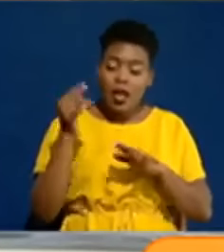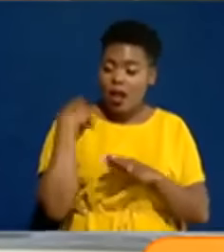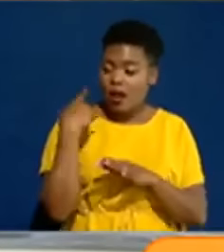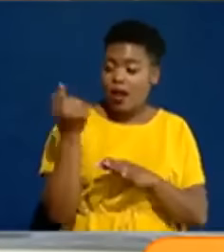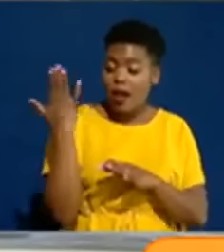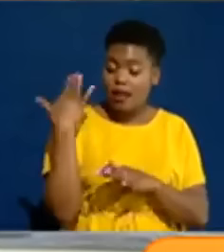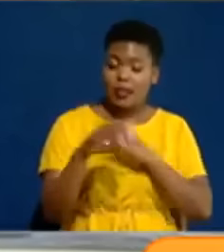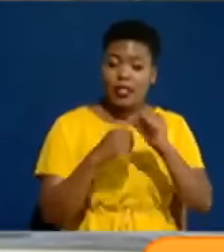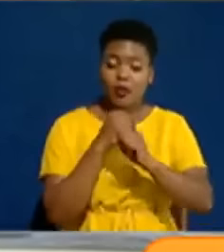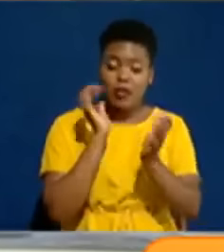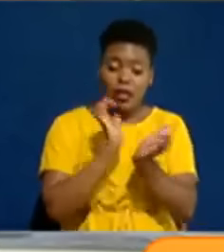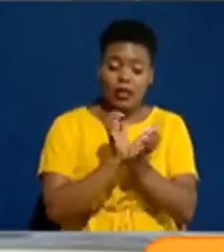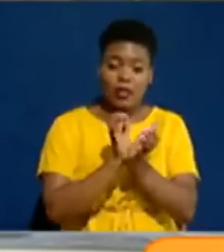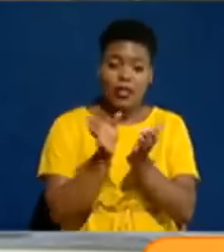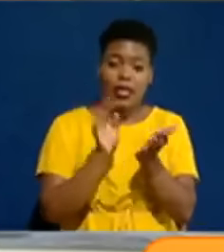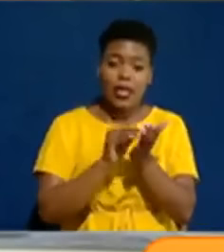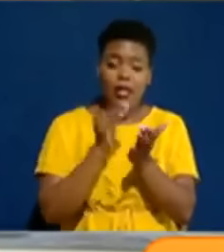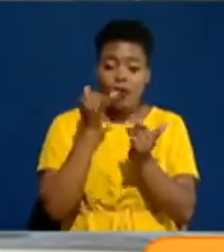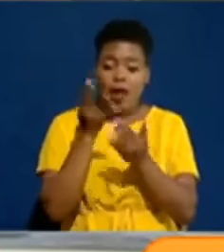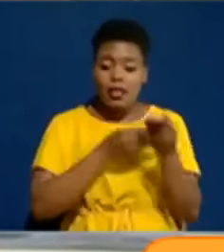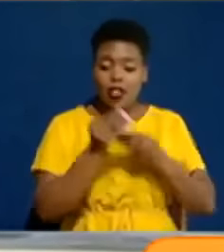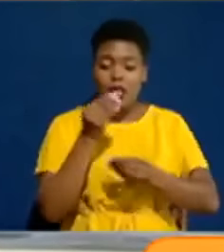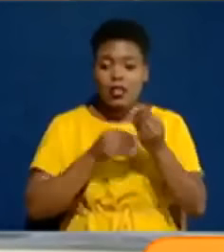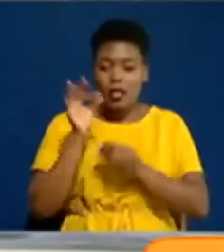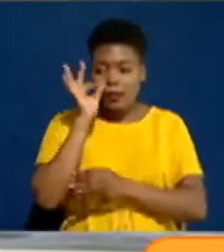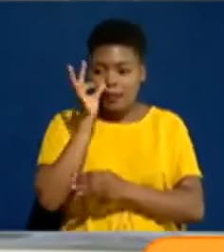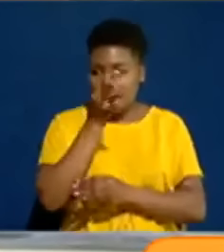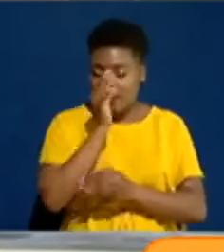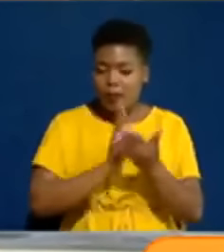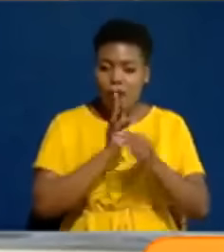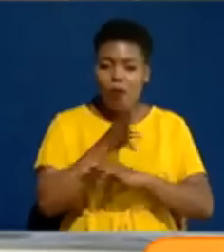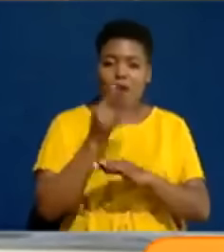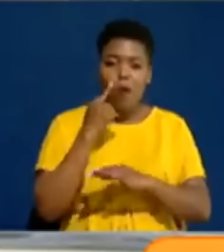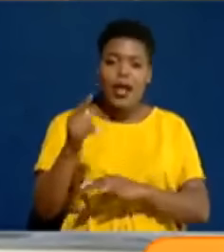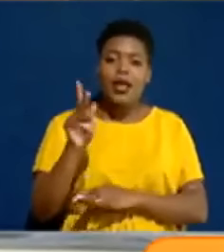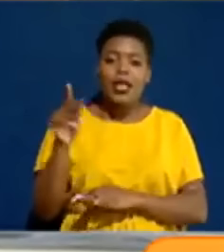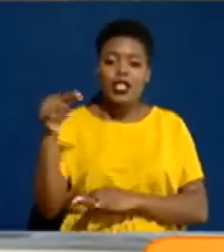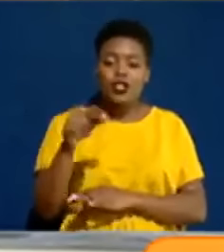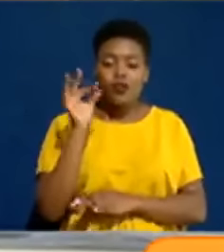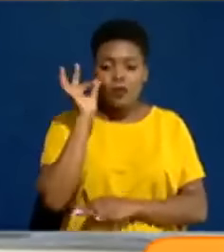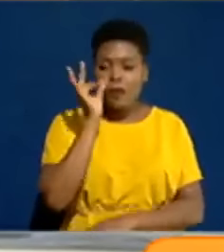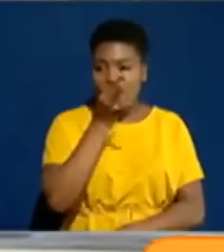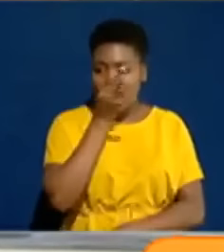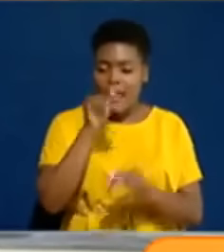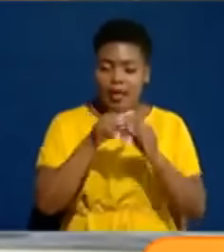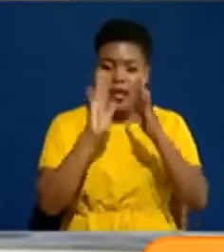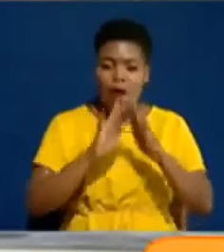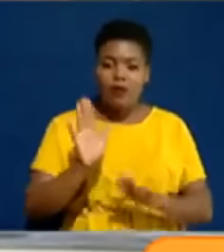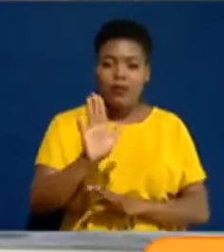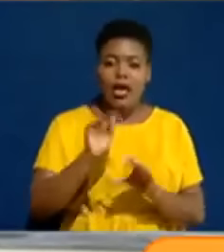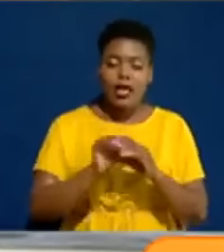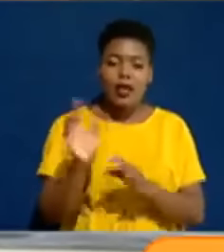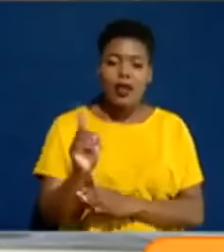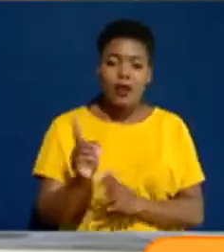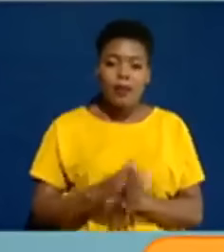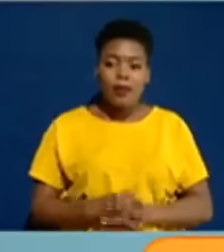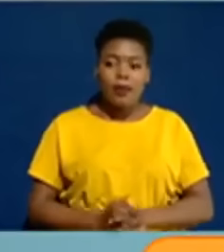was arrested over claims of drug trafficking with more than 100 kilograms of bhang netted in Ngara premises in Nairobi.